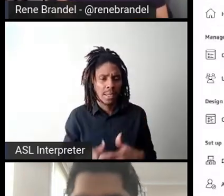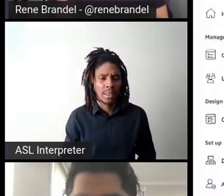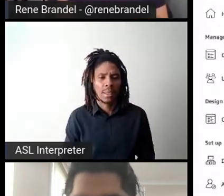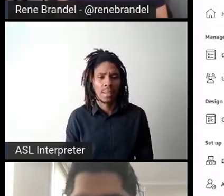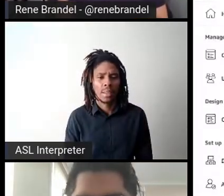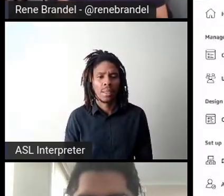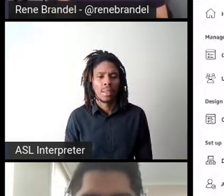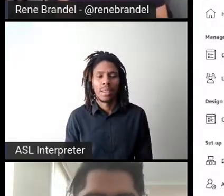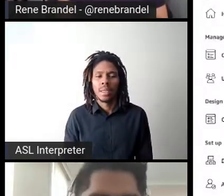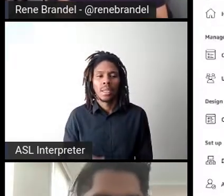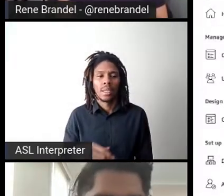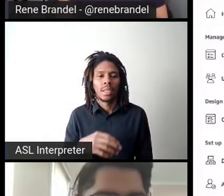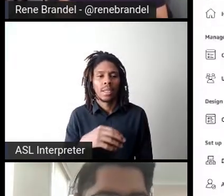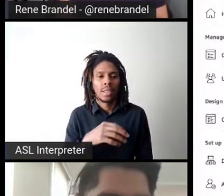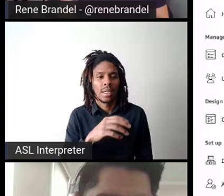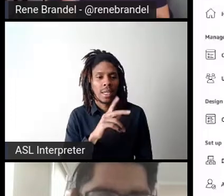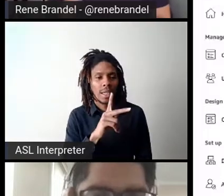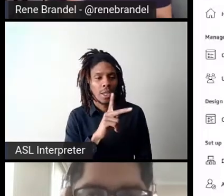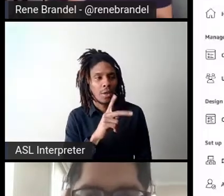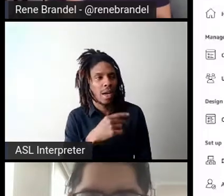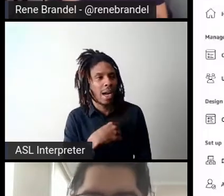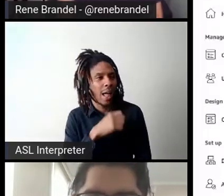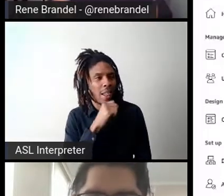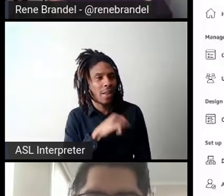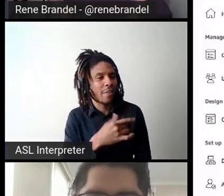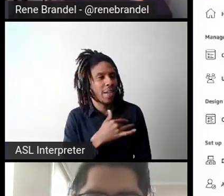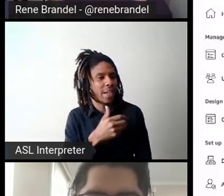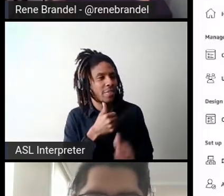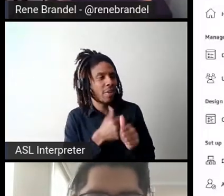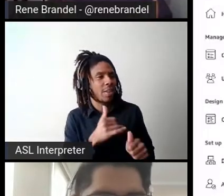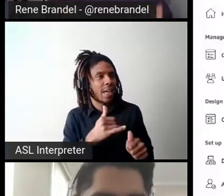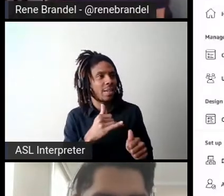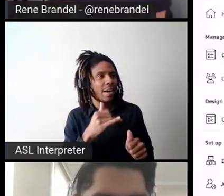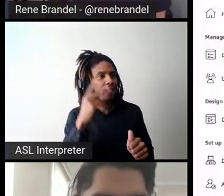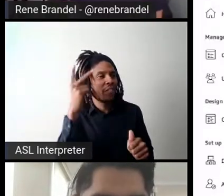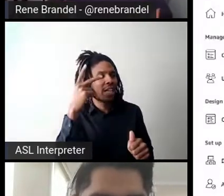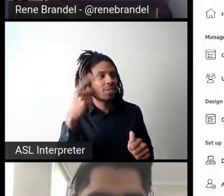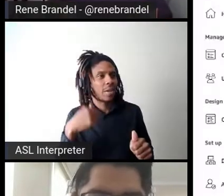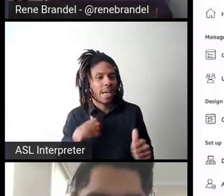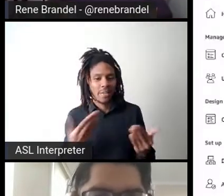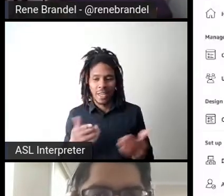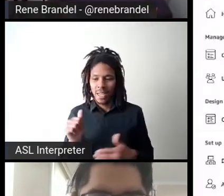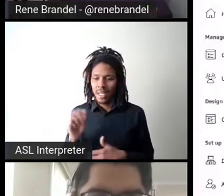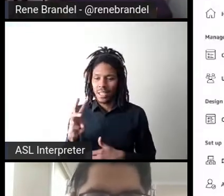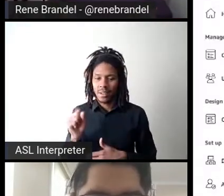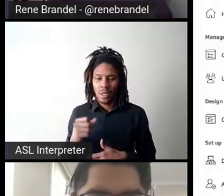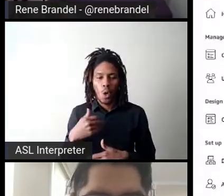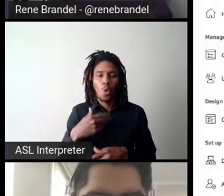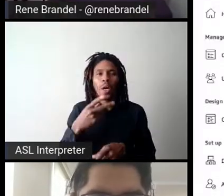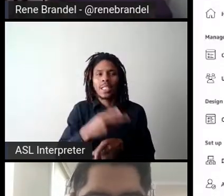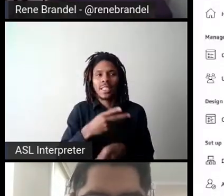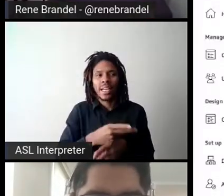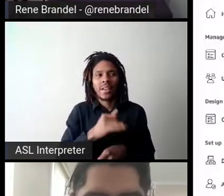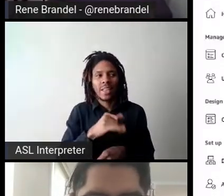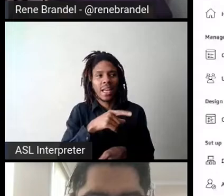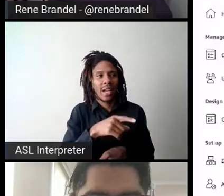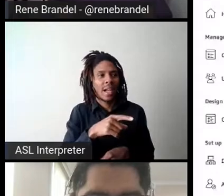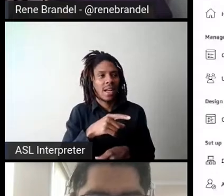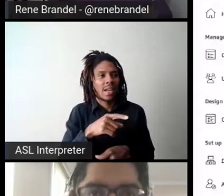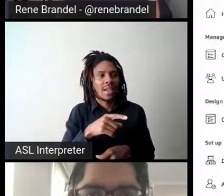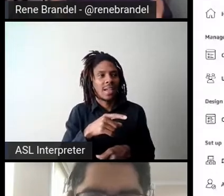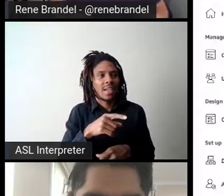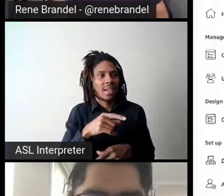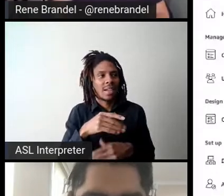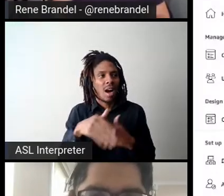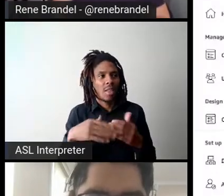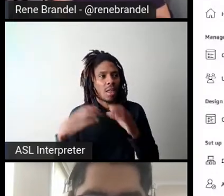I love this. I feel like it's following that philosophy of that we have here at AWS, right? We'll take care of that undifferentiated heavy lifting,